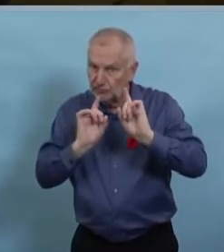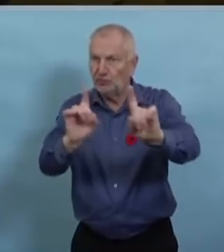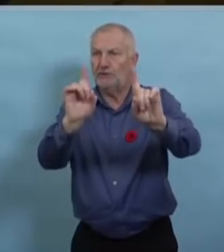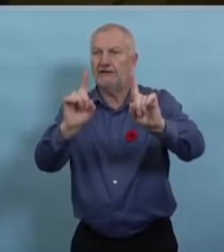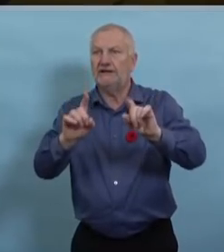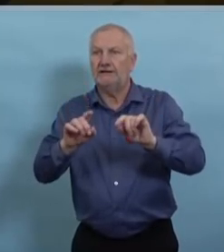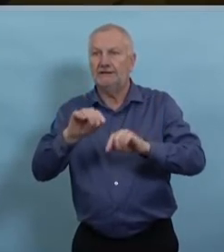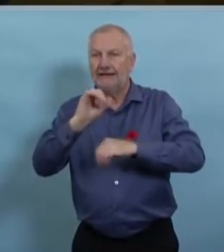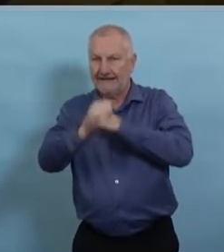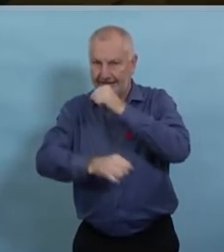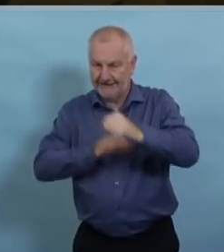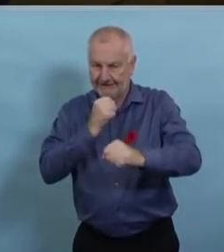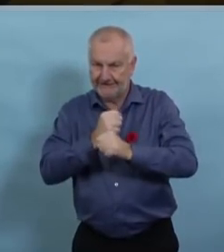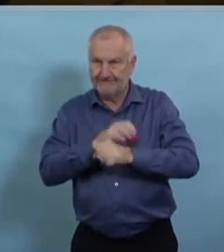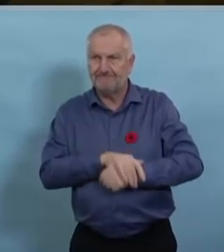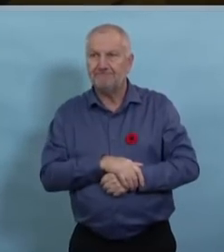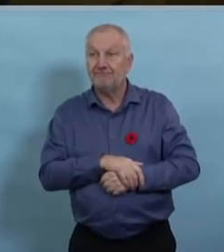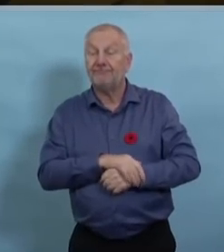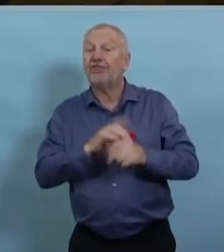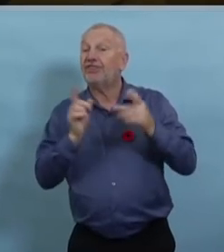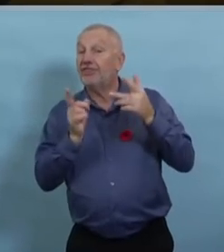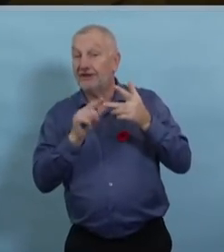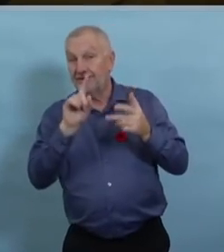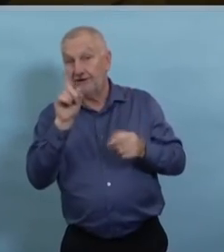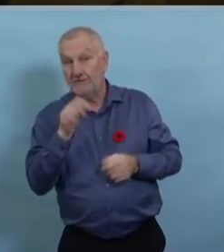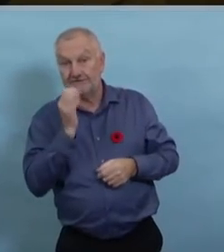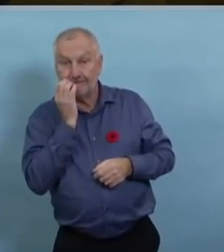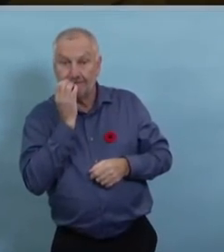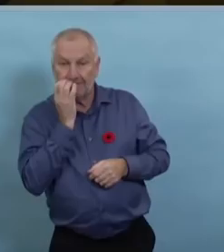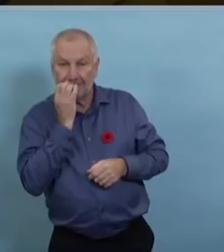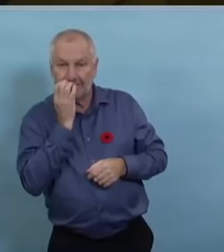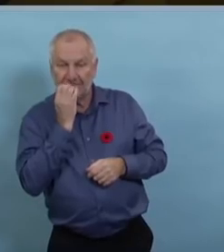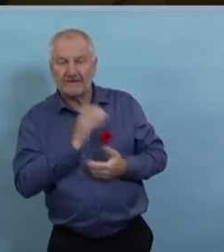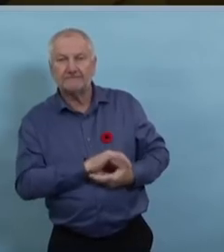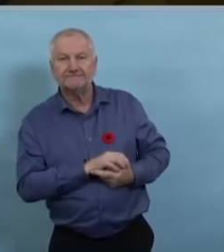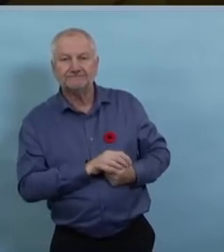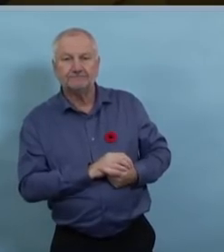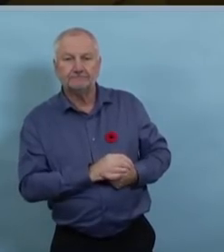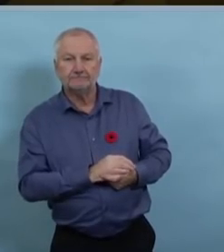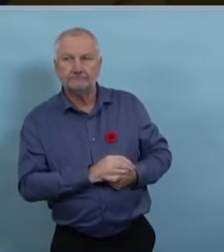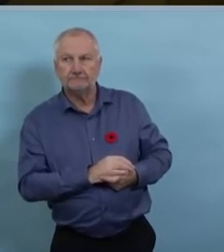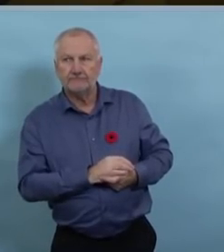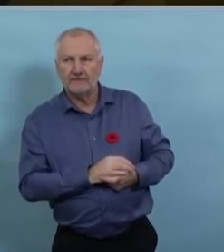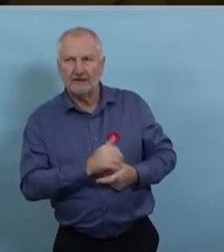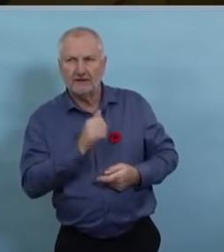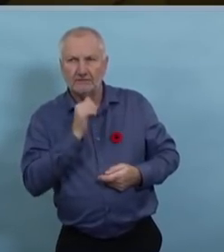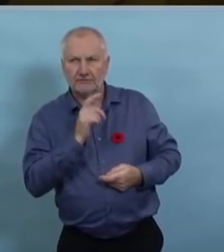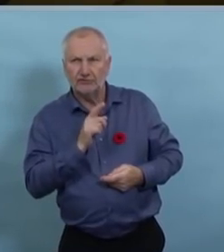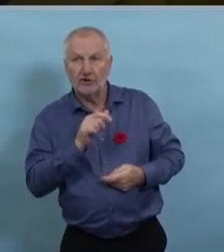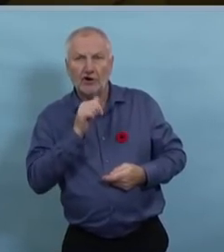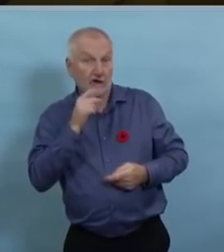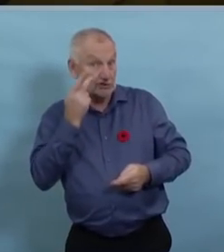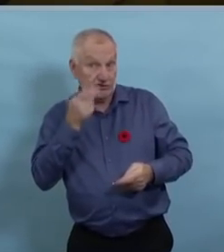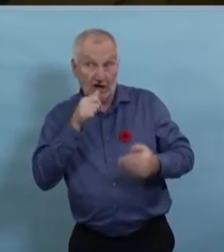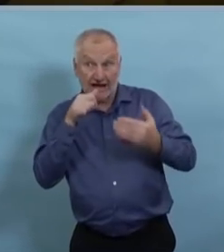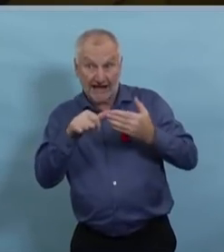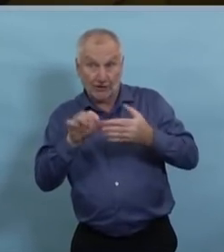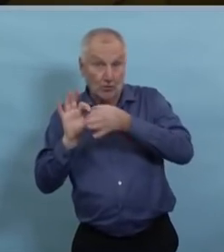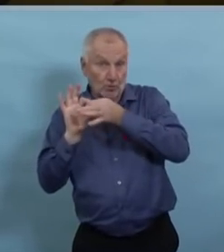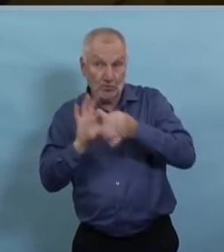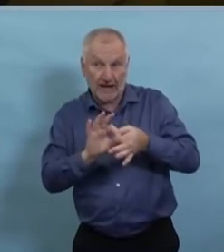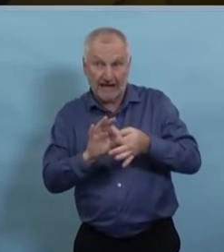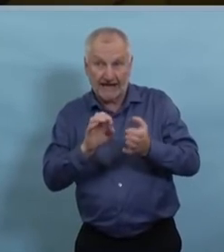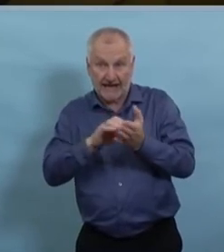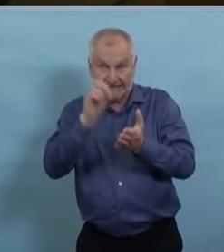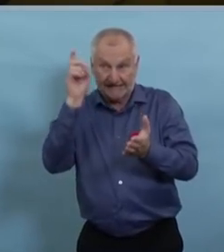Okay, my last follow-up question is, I'm not sure if you guys saw the open letter from a group of teachers and educators outlining a number of complaints that